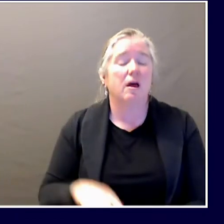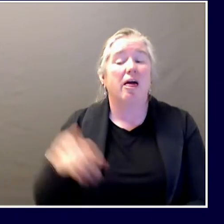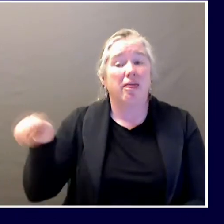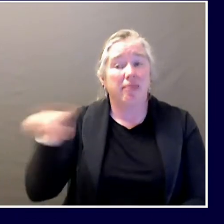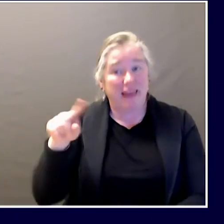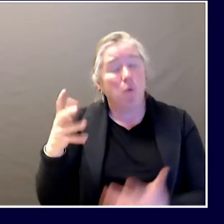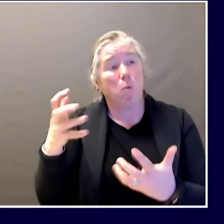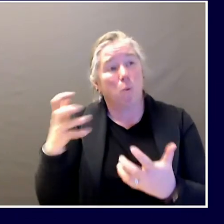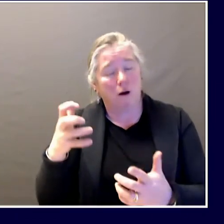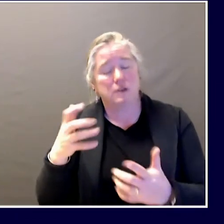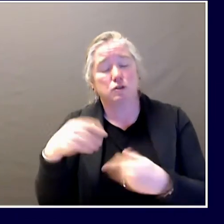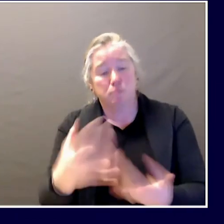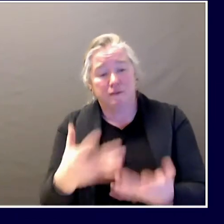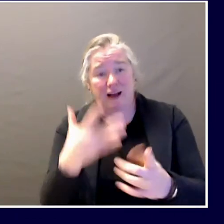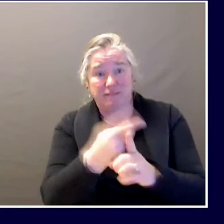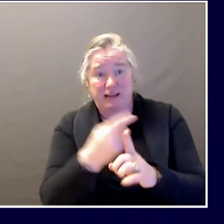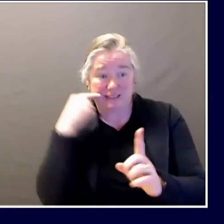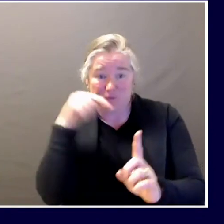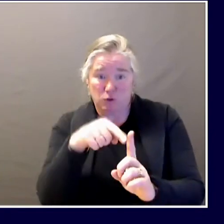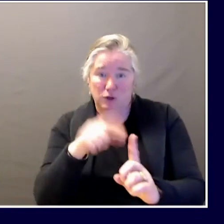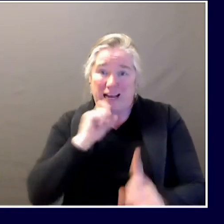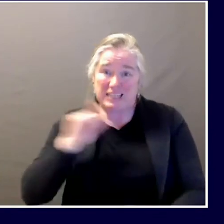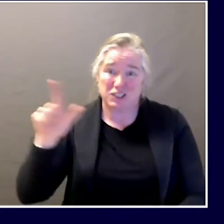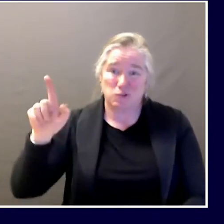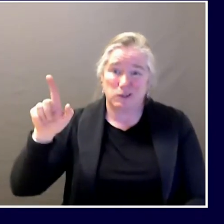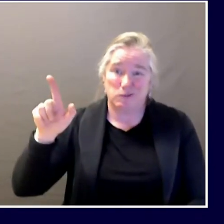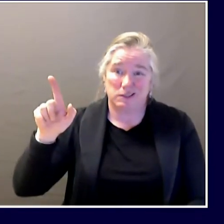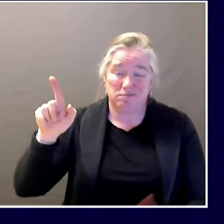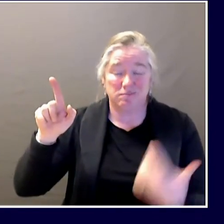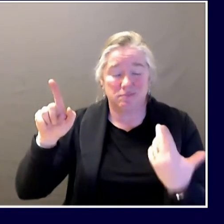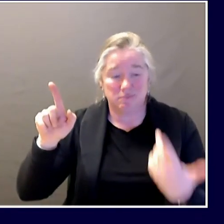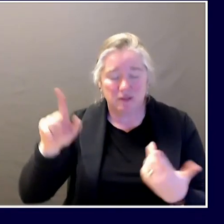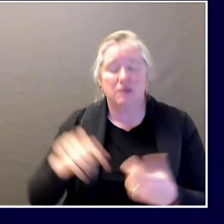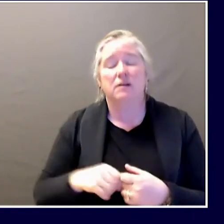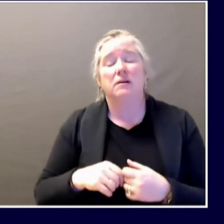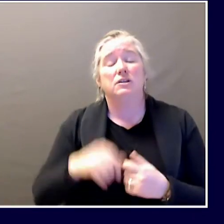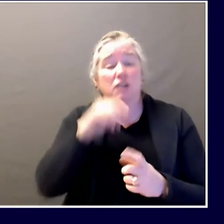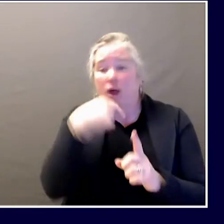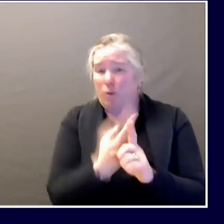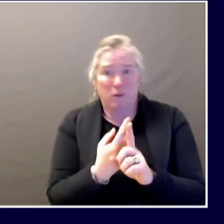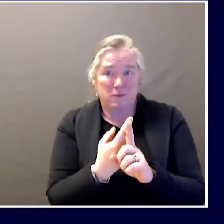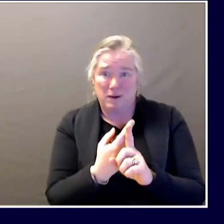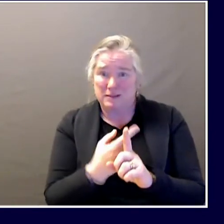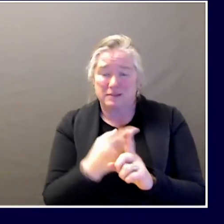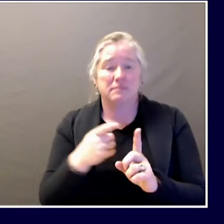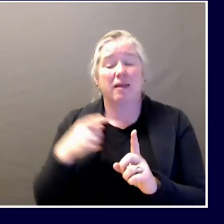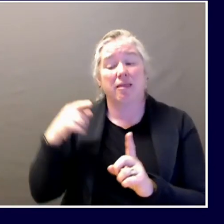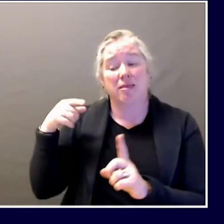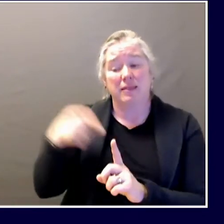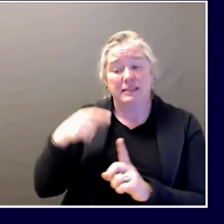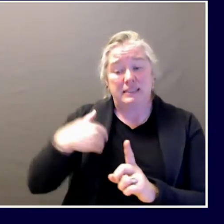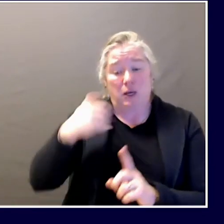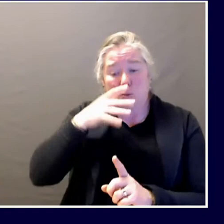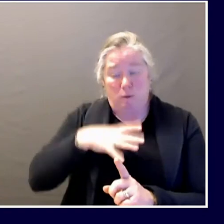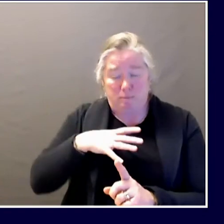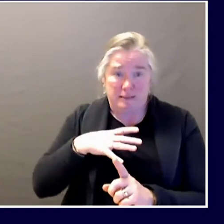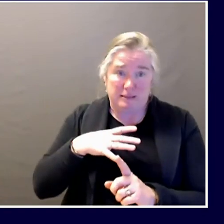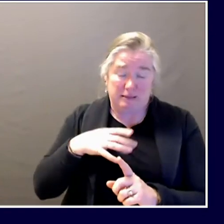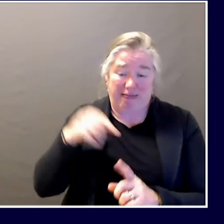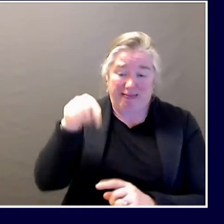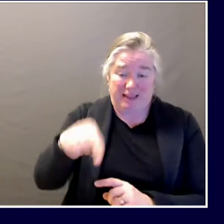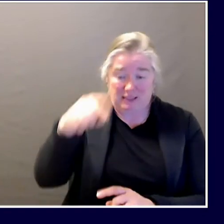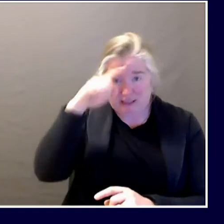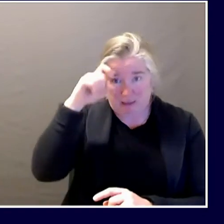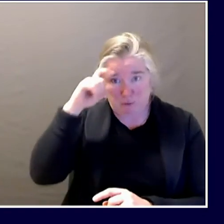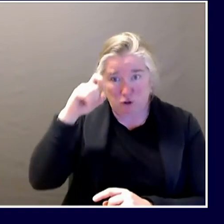other cancer patients being able to get their vaccine. She's facing stem cell transplant this summer